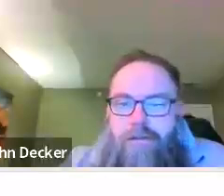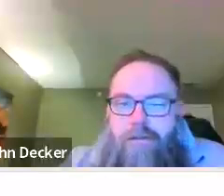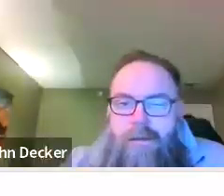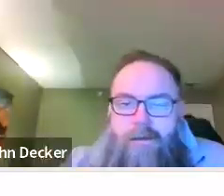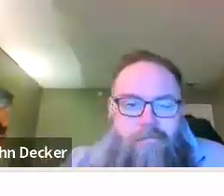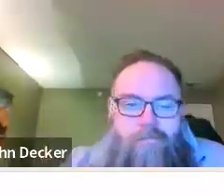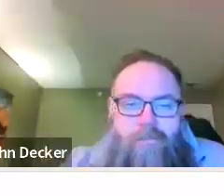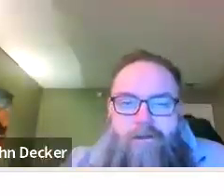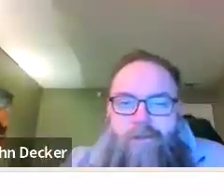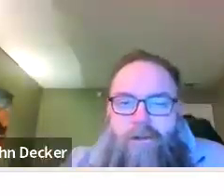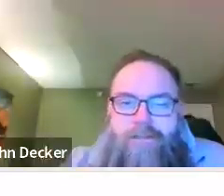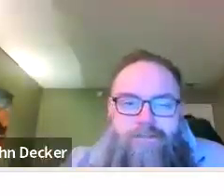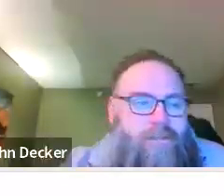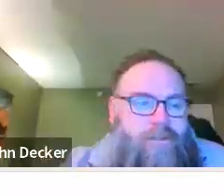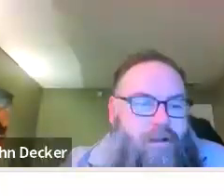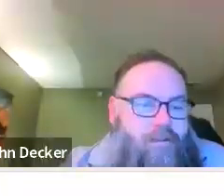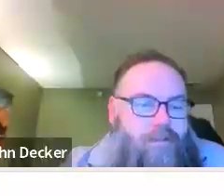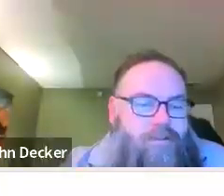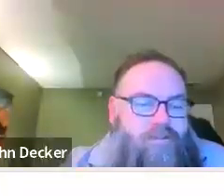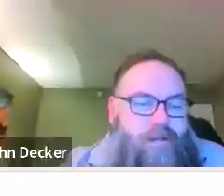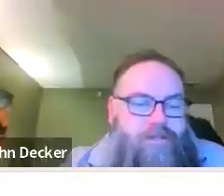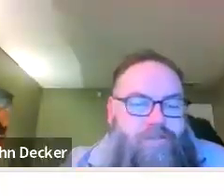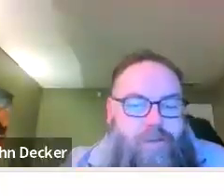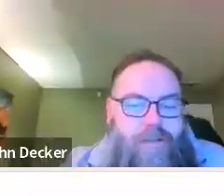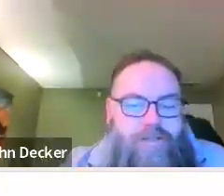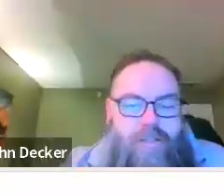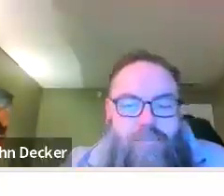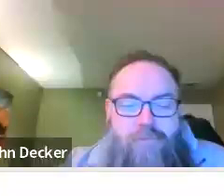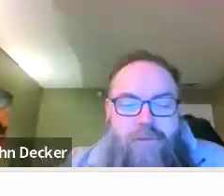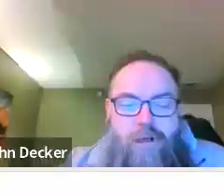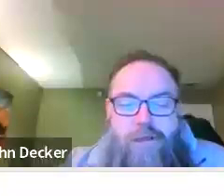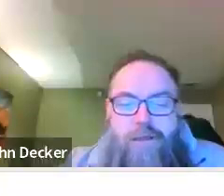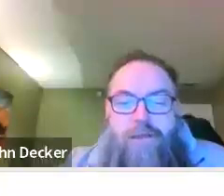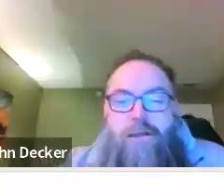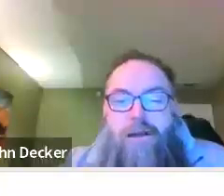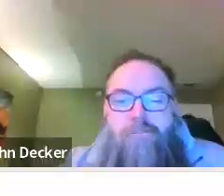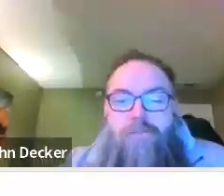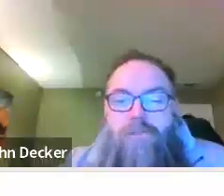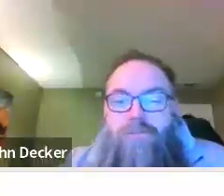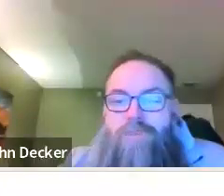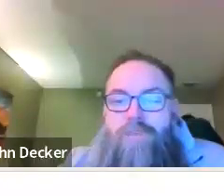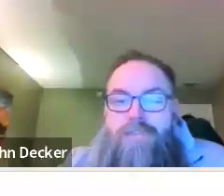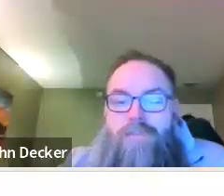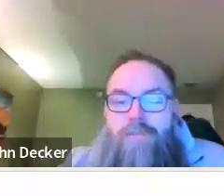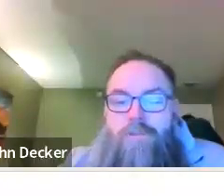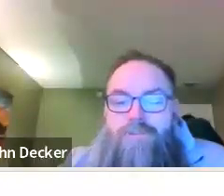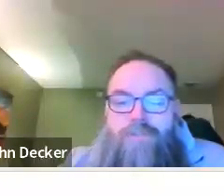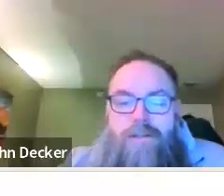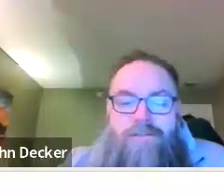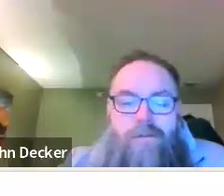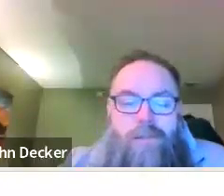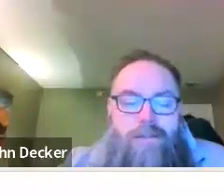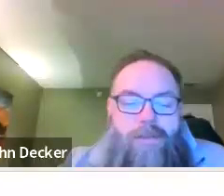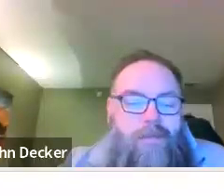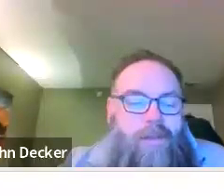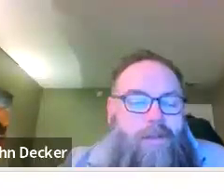I did or not. I don't know if Carly's interested in talking about those two measures, but I understand that we've done well with those previously with our